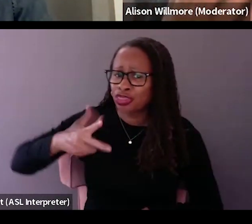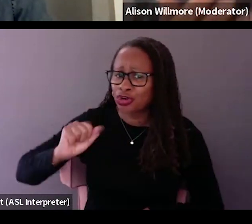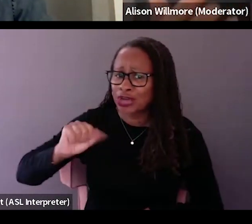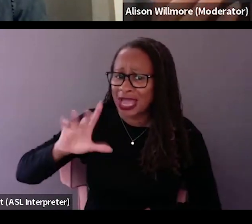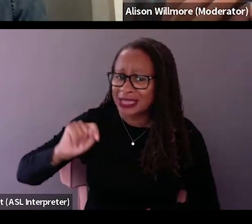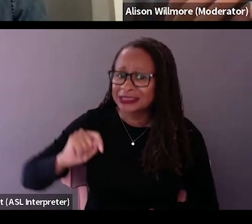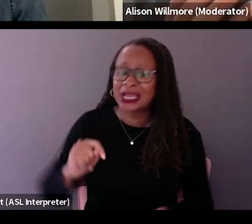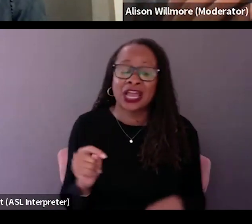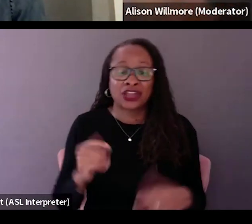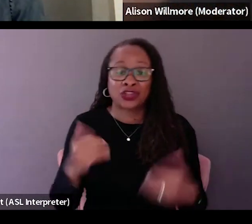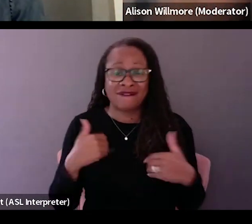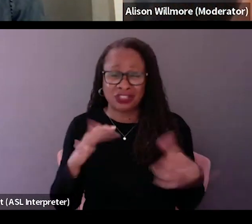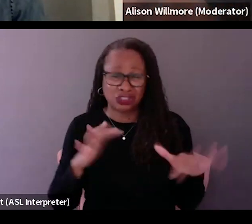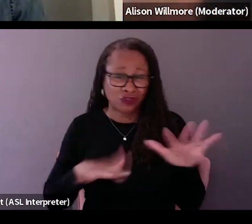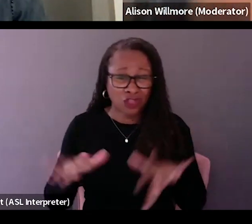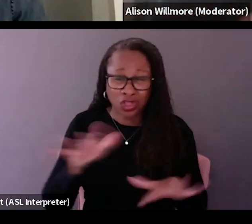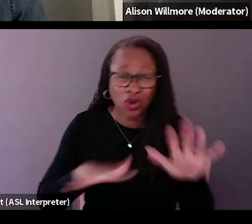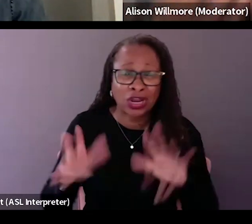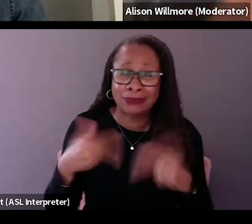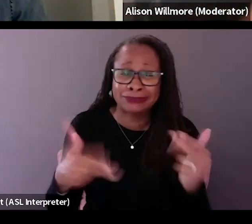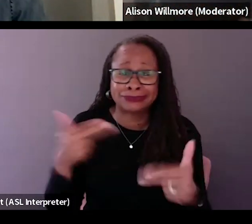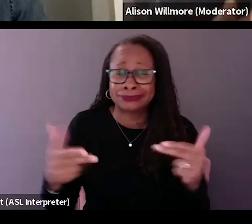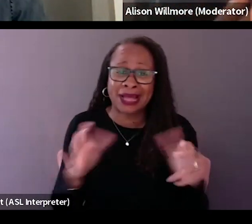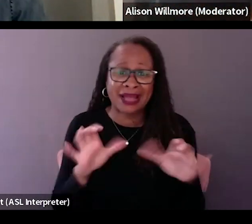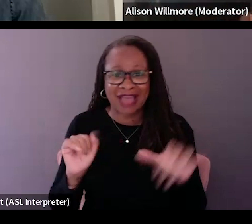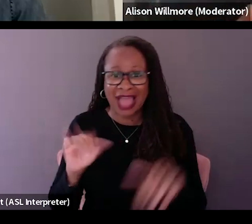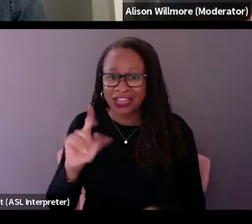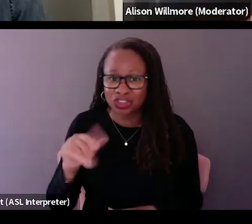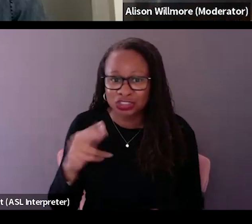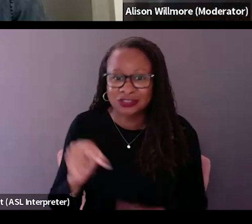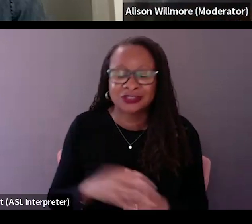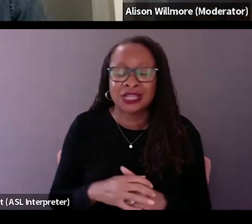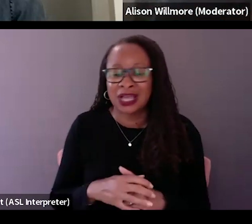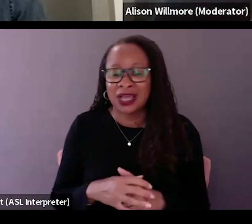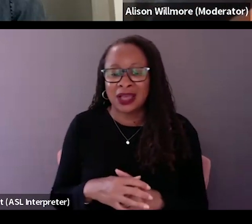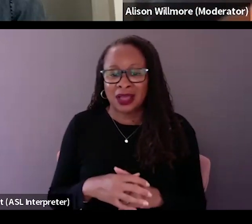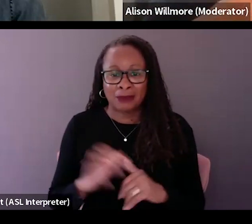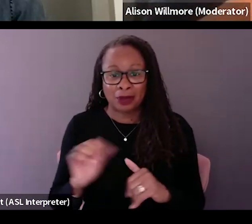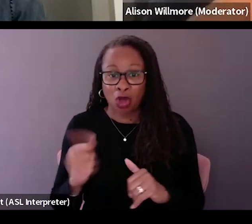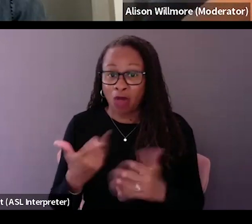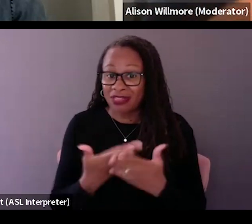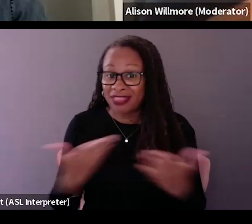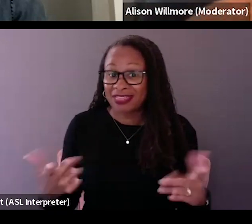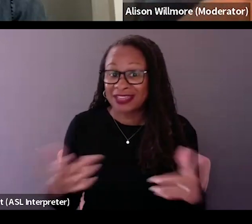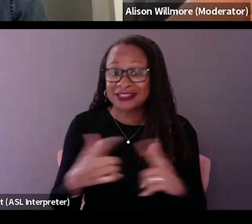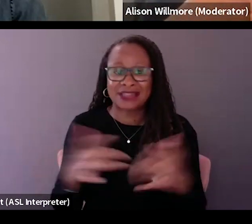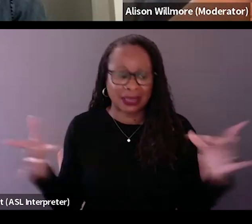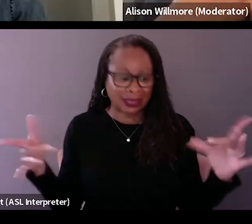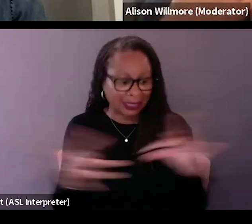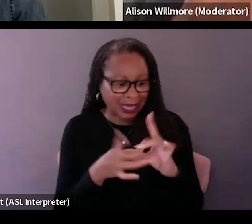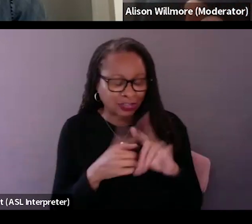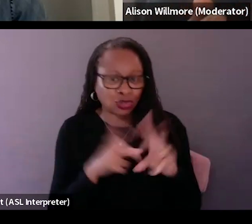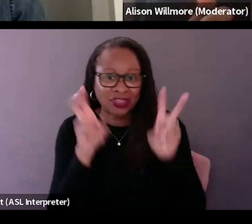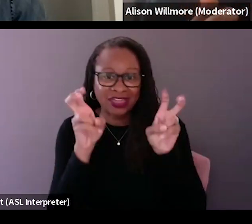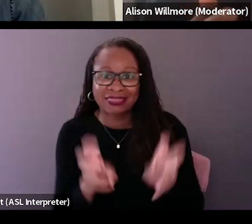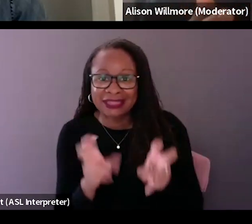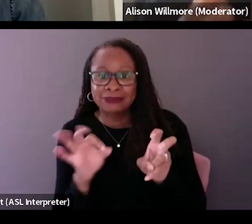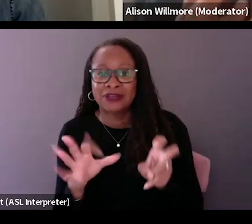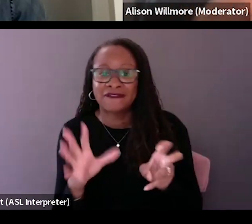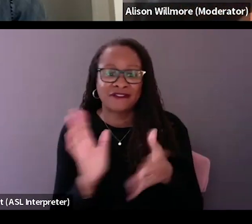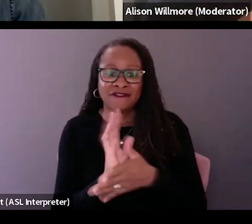like things happening, but also things that tie into all of the themes of the film that has come before. The Pam and